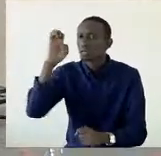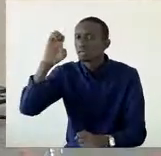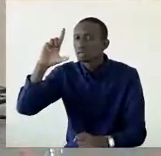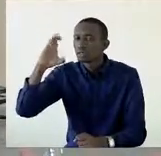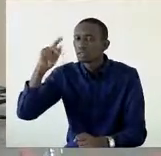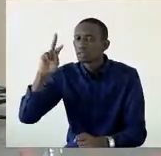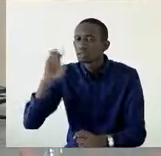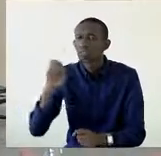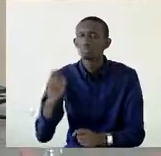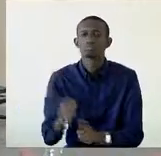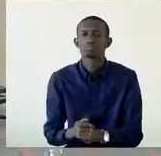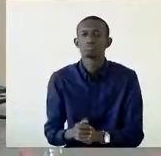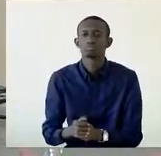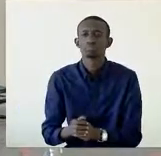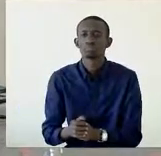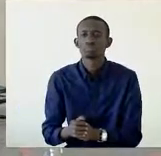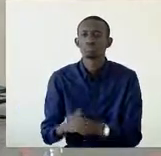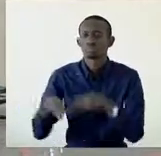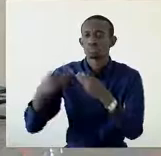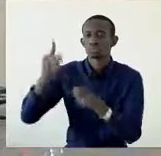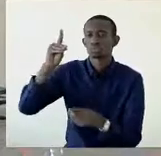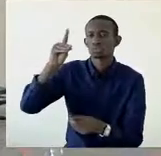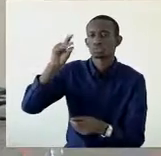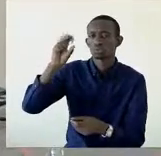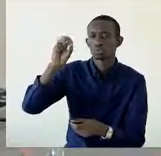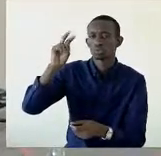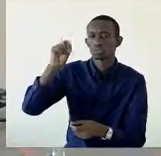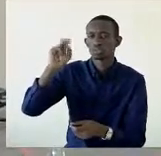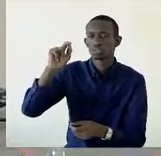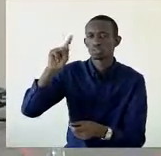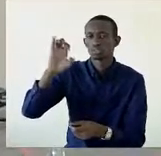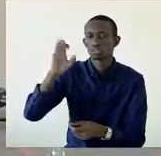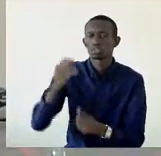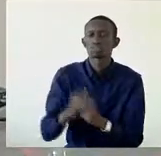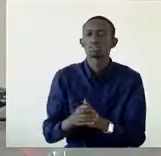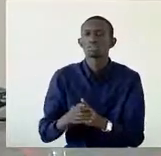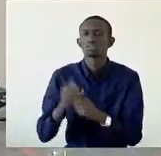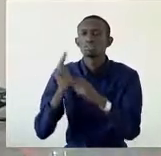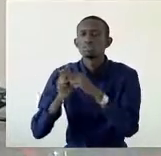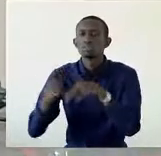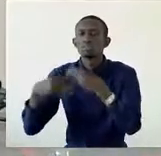So what does it mean? That the electron withdrawing groups,